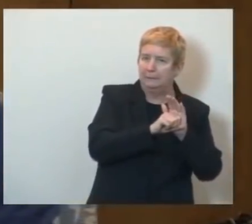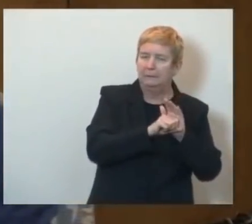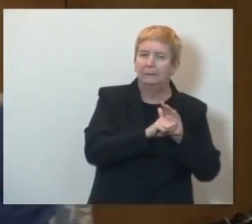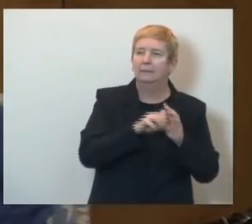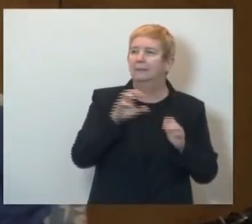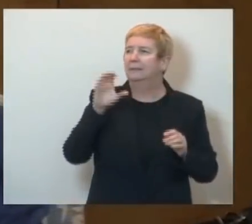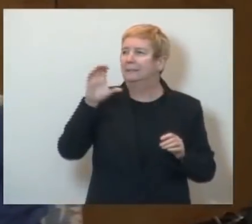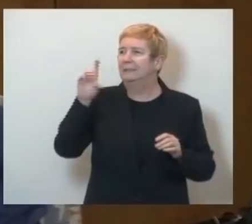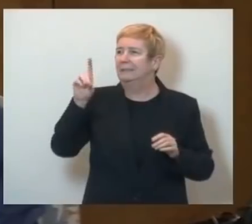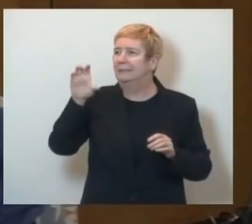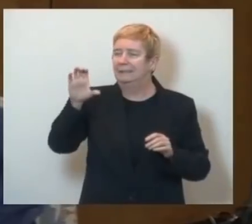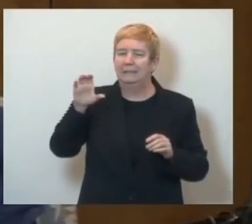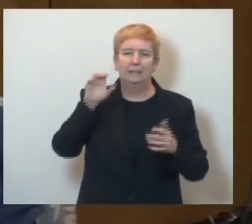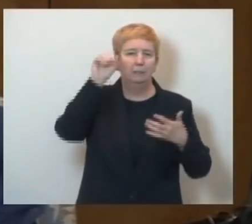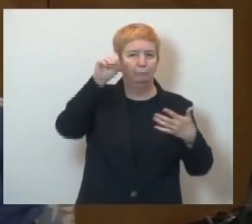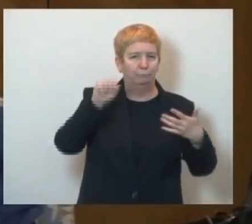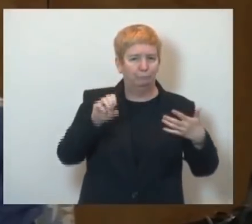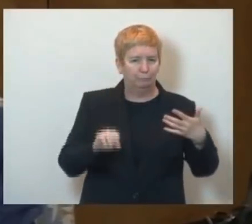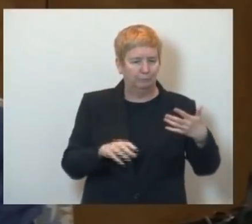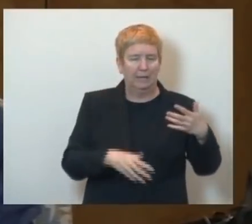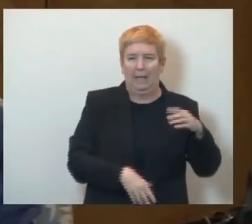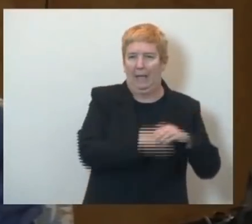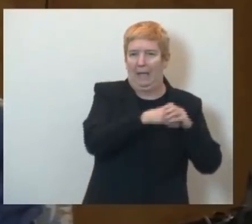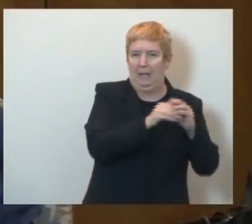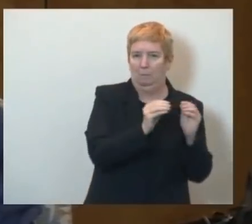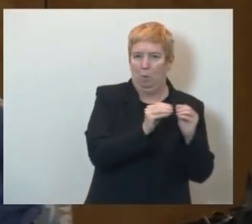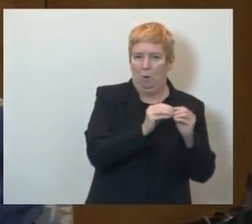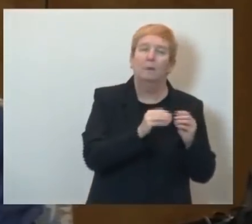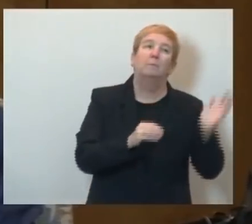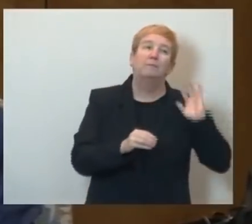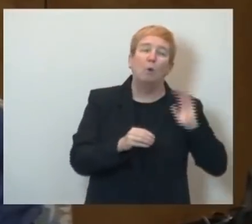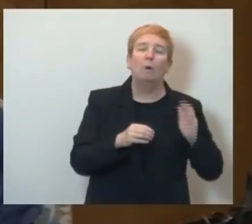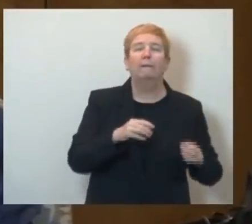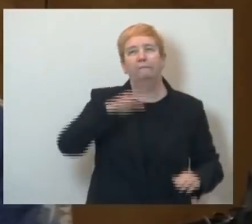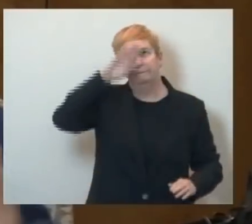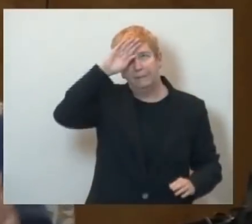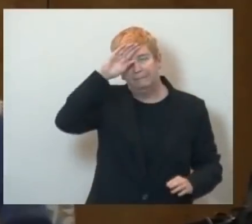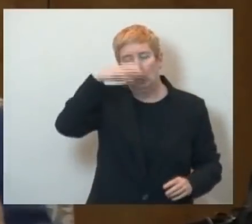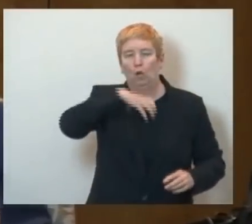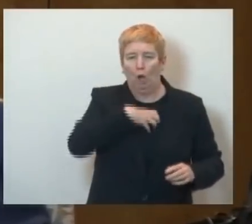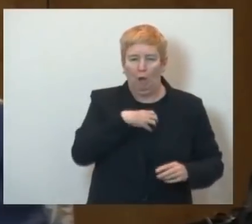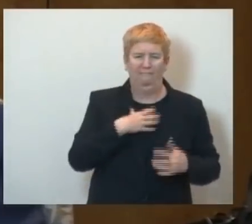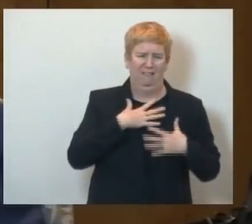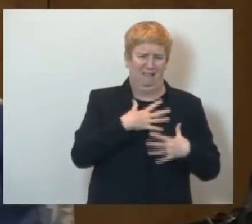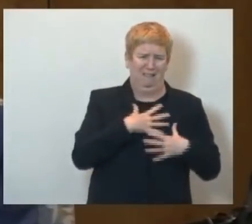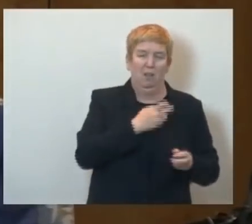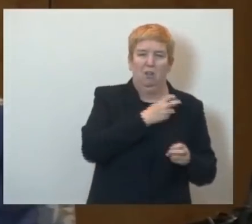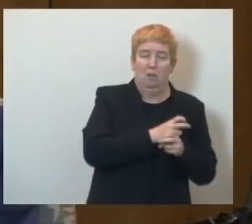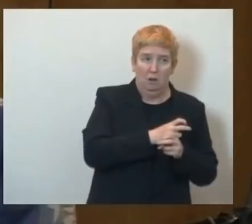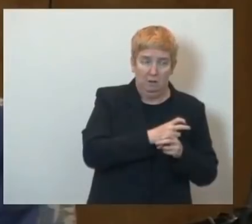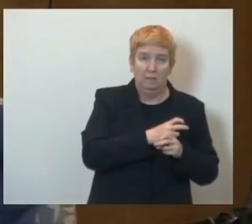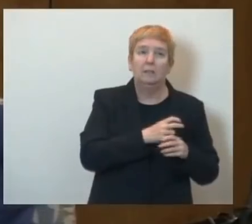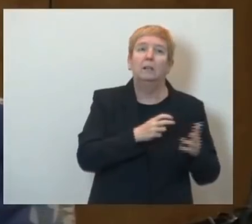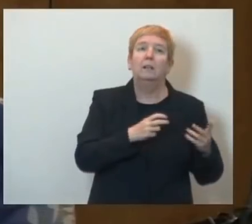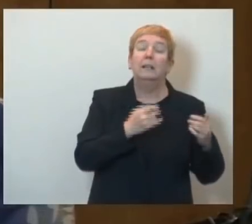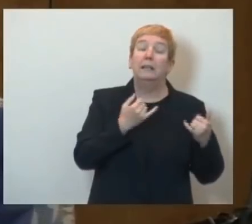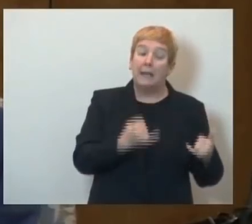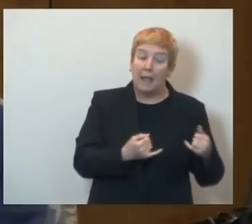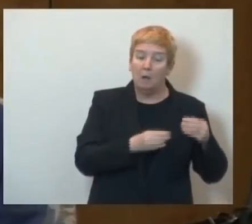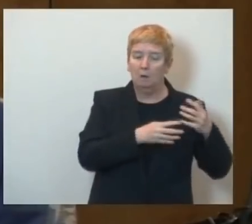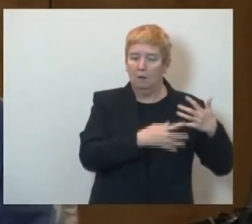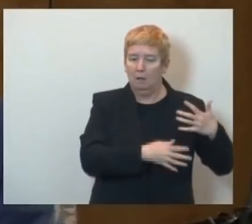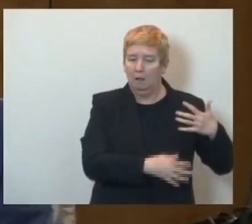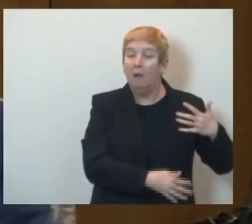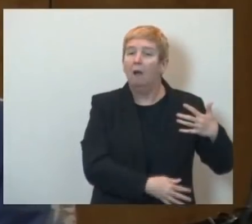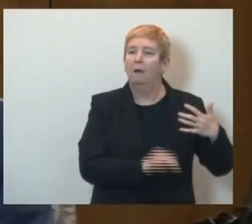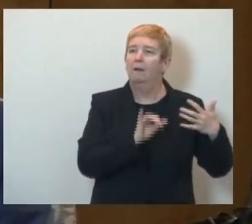CDC. And so when we were just focused on fever, cough, and shortness of breath, I think people were coming in for those. With the expansion, as